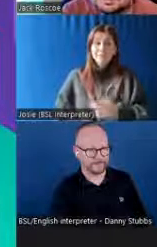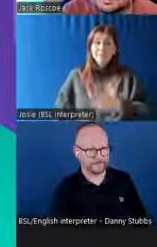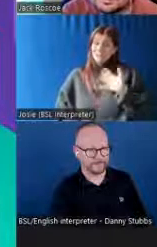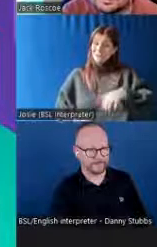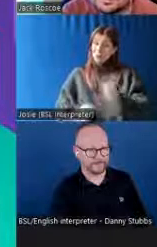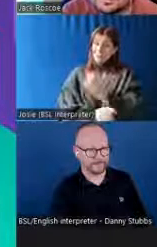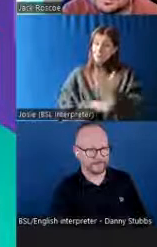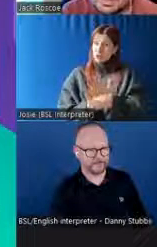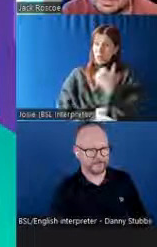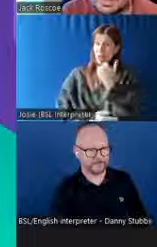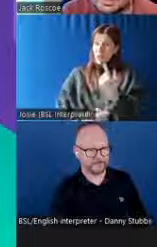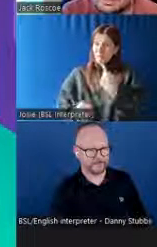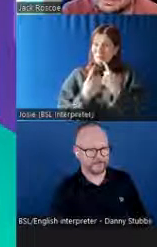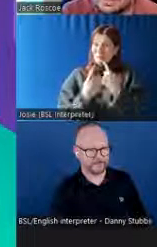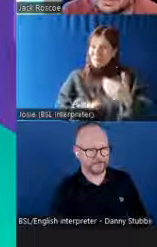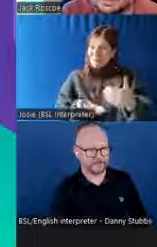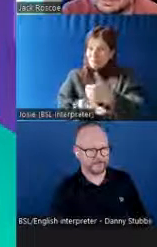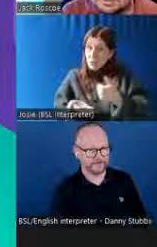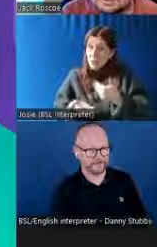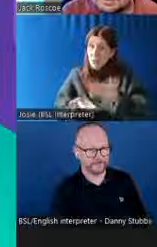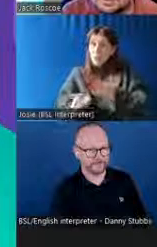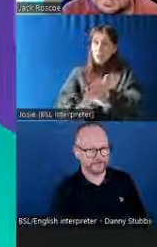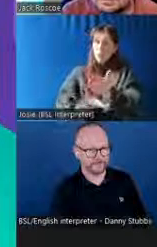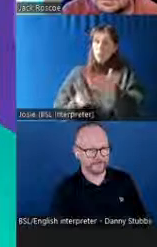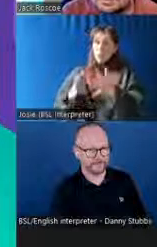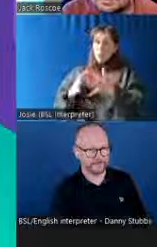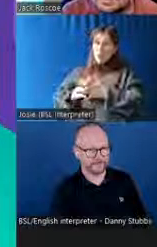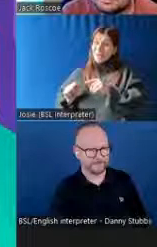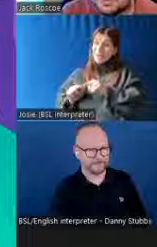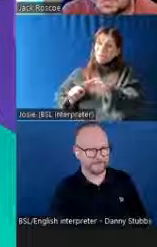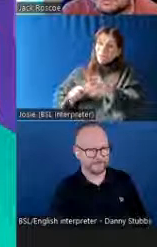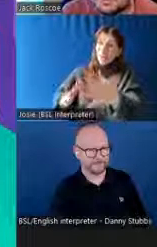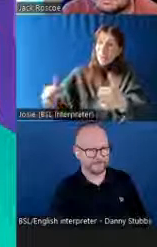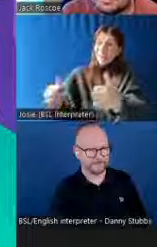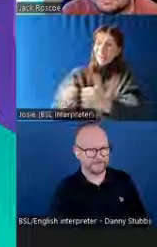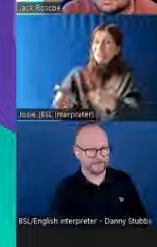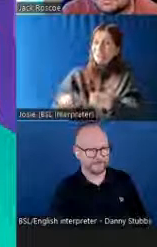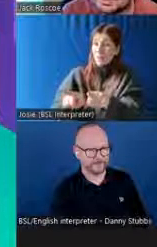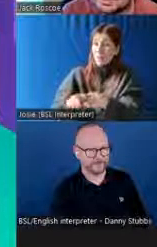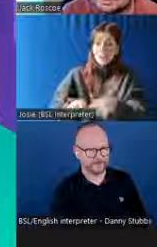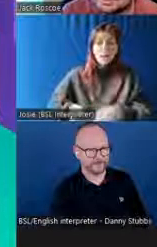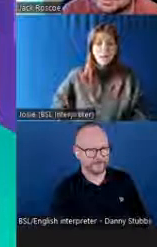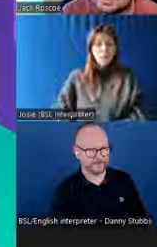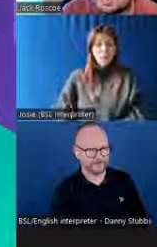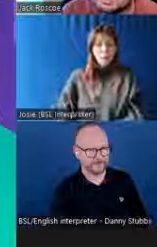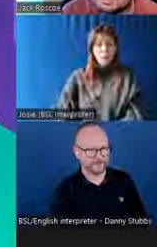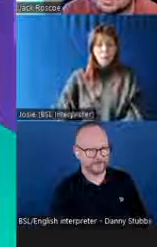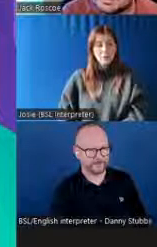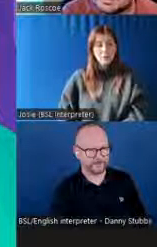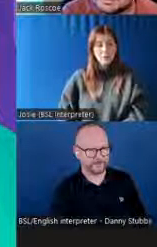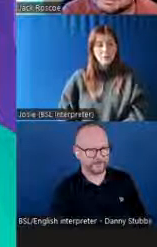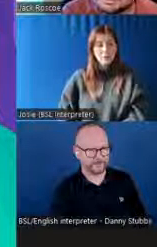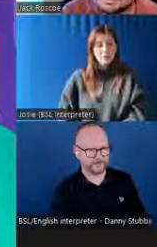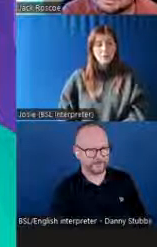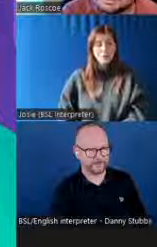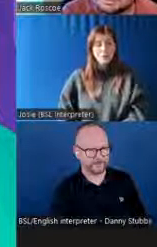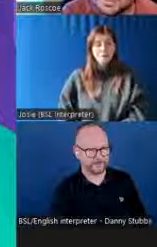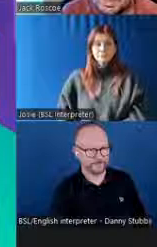well. You ideally want to capture a few timed shifts during the week and the same on